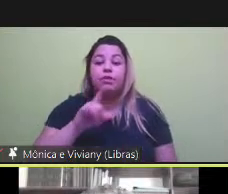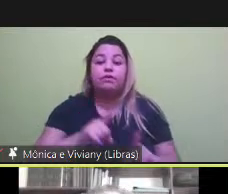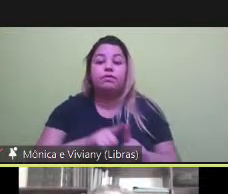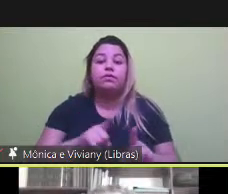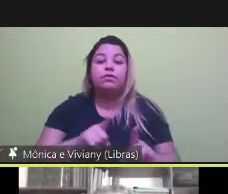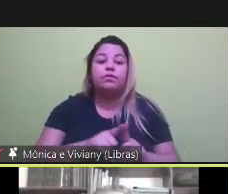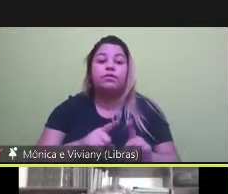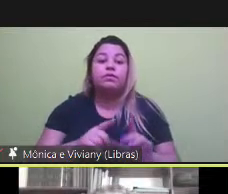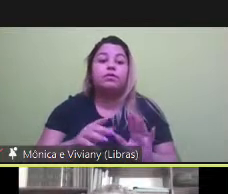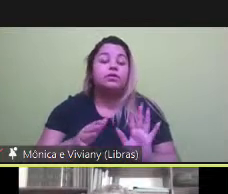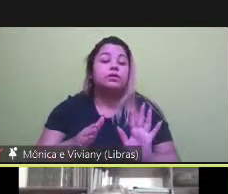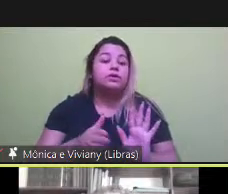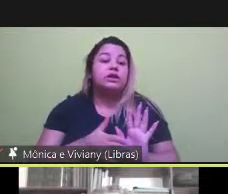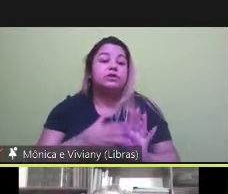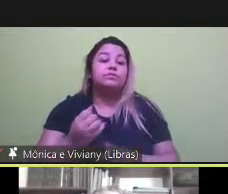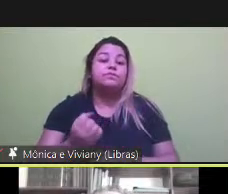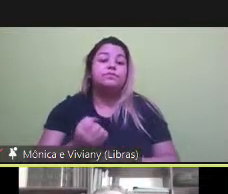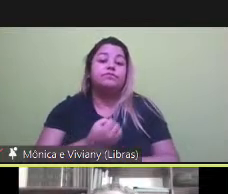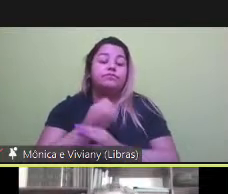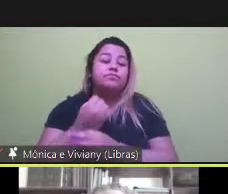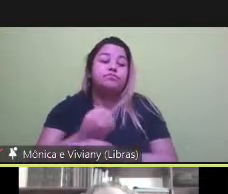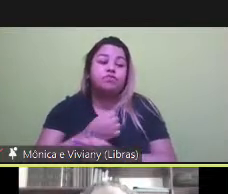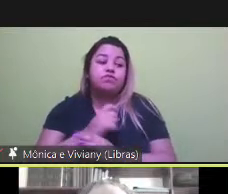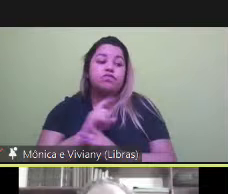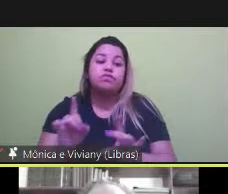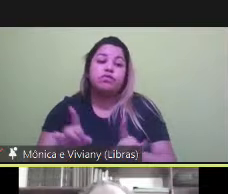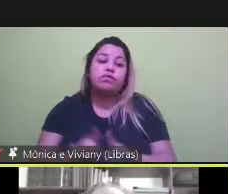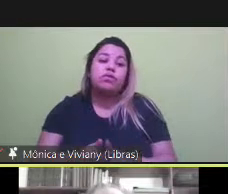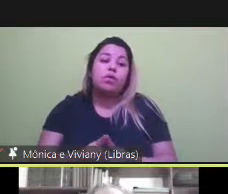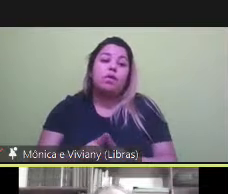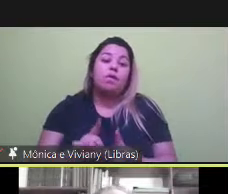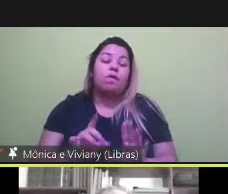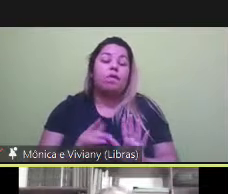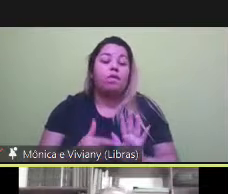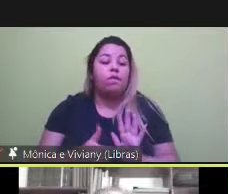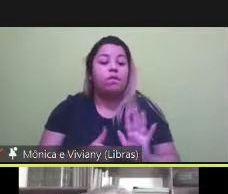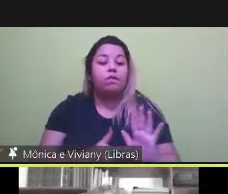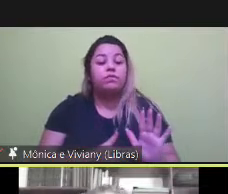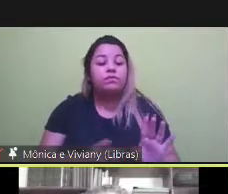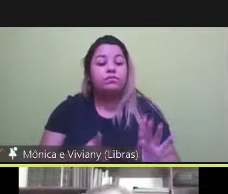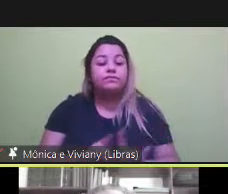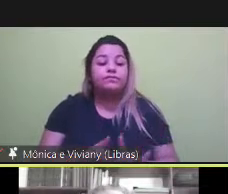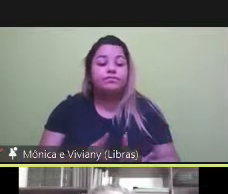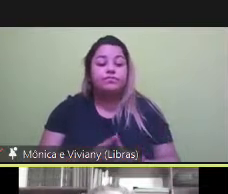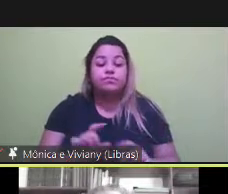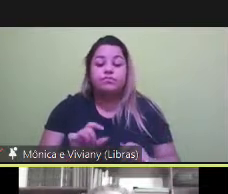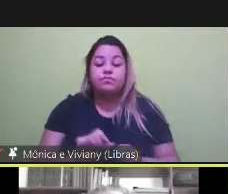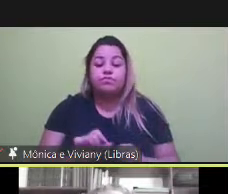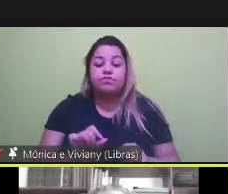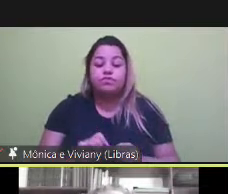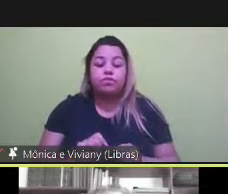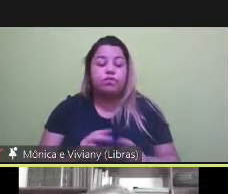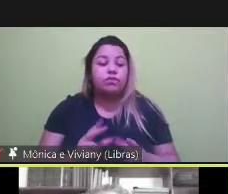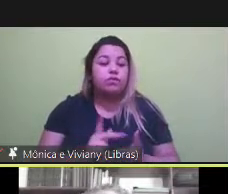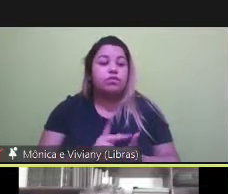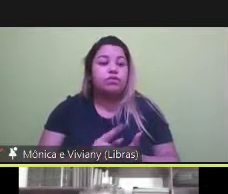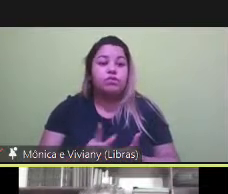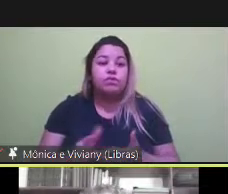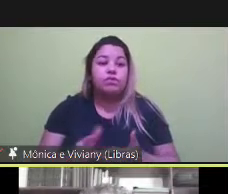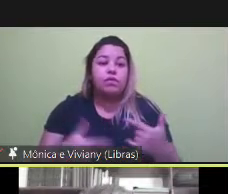there was a very close relationship between the professionals of education, healthcare, and social policies. We had been working for a long